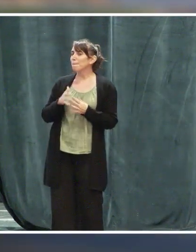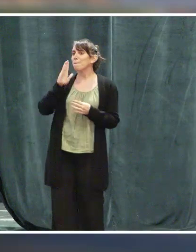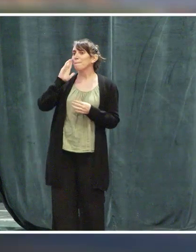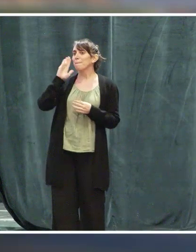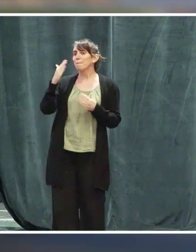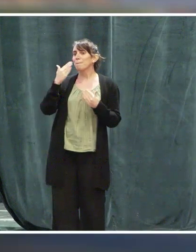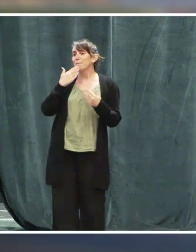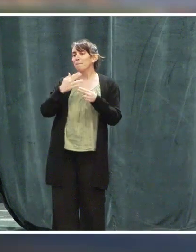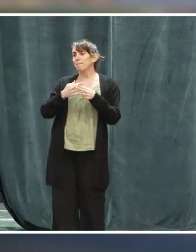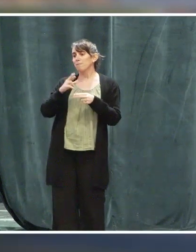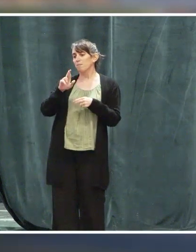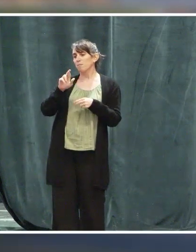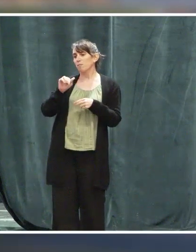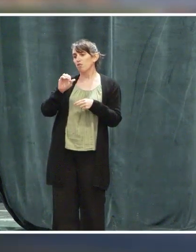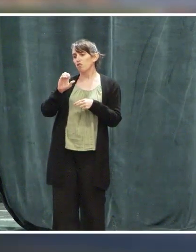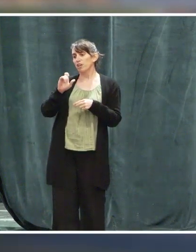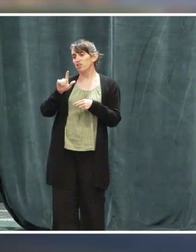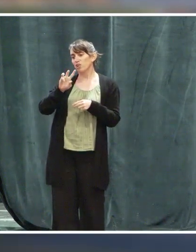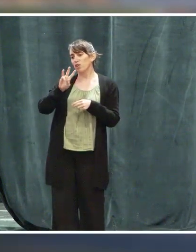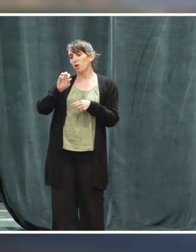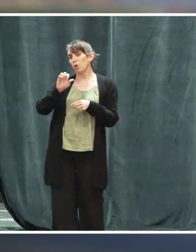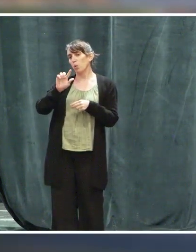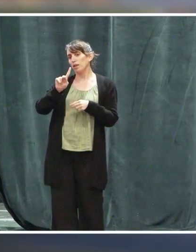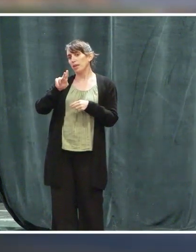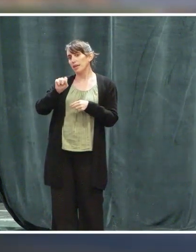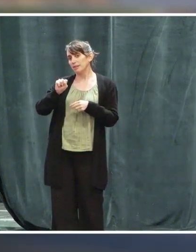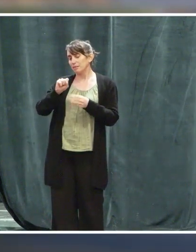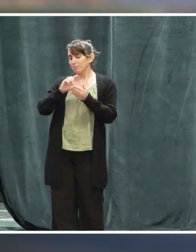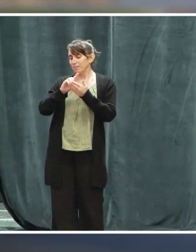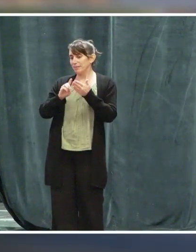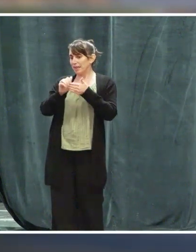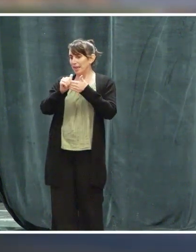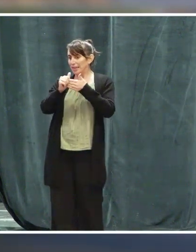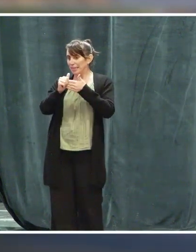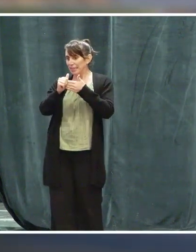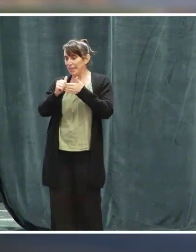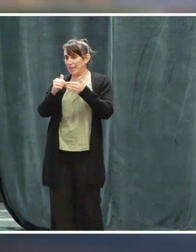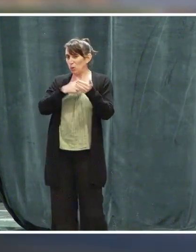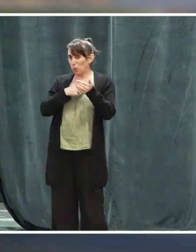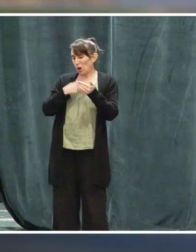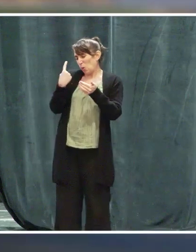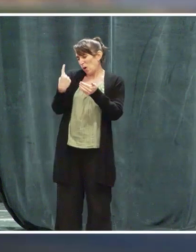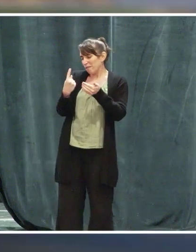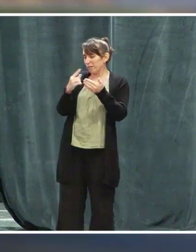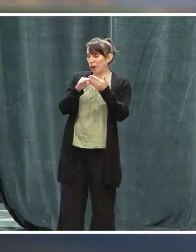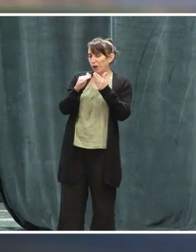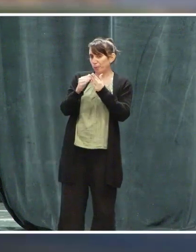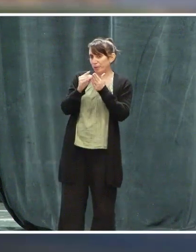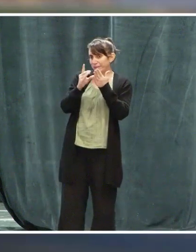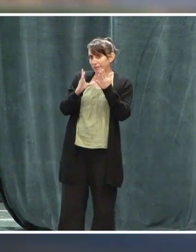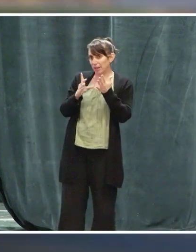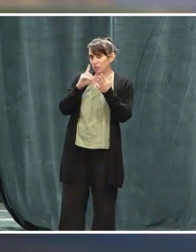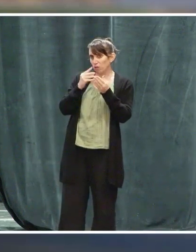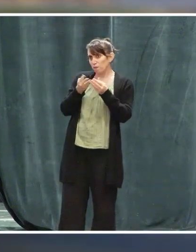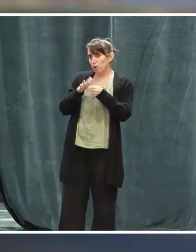Hello, thank you. My name is Rachel Wilkins. I'm the design lead with Bjarke Ingels Group. We are the urban designers on the project for a couple of the reaches where